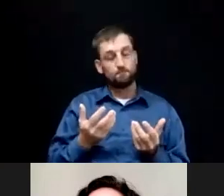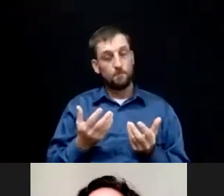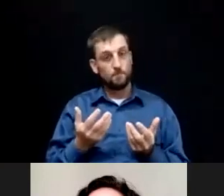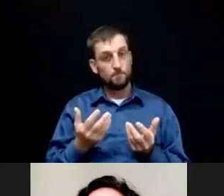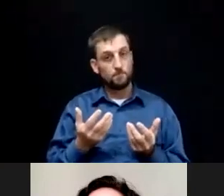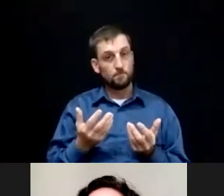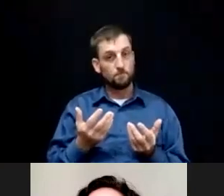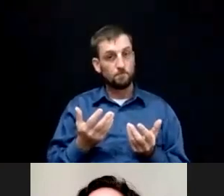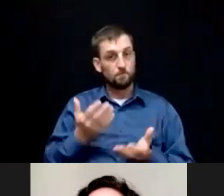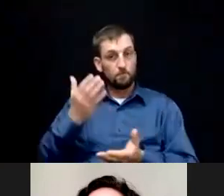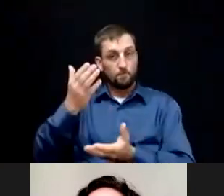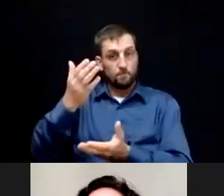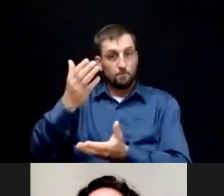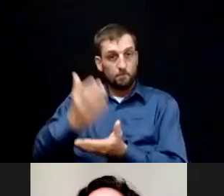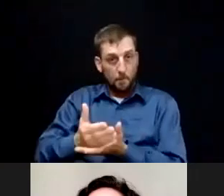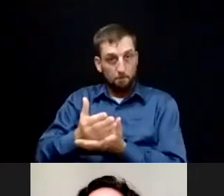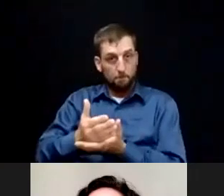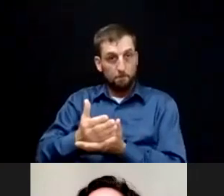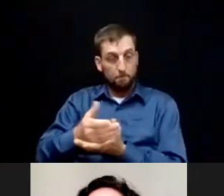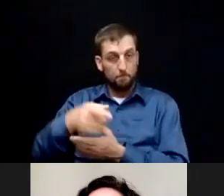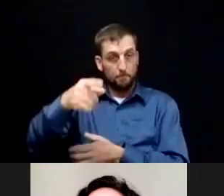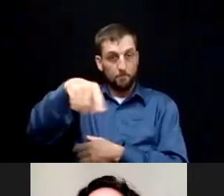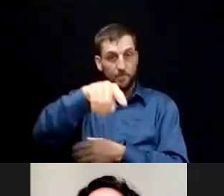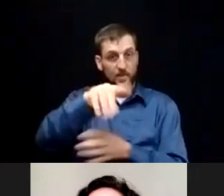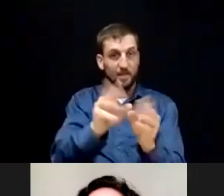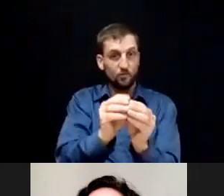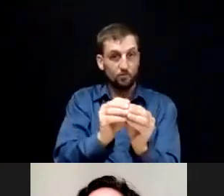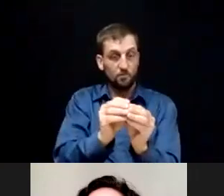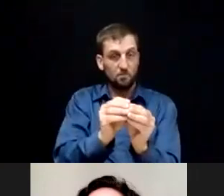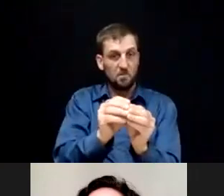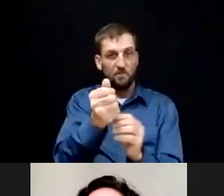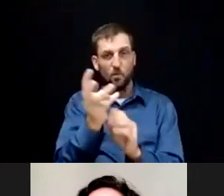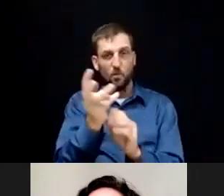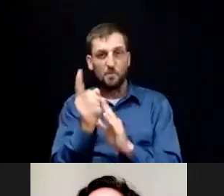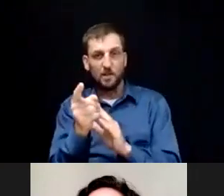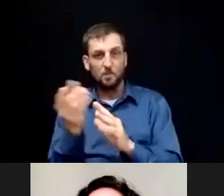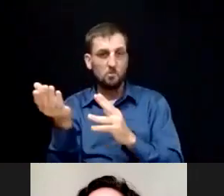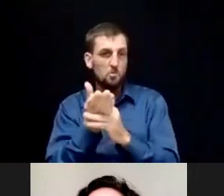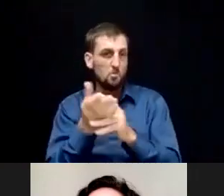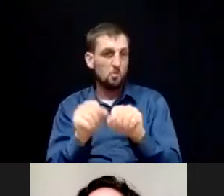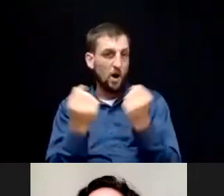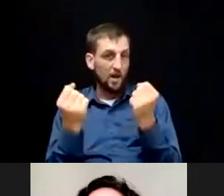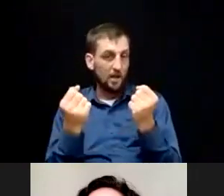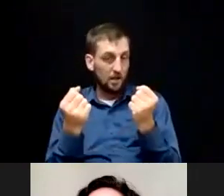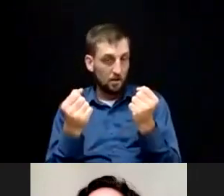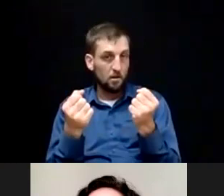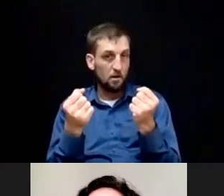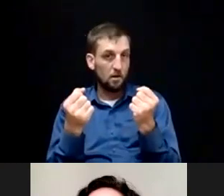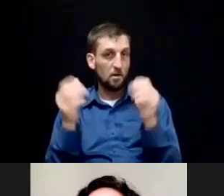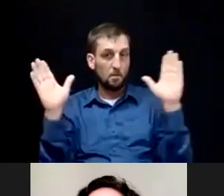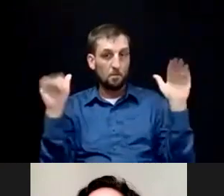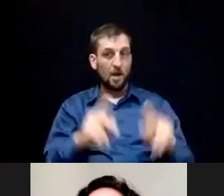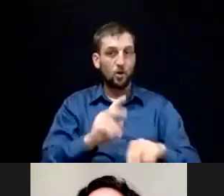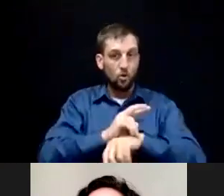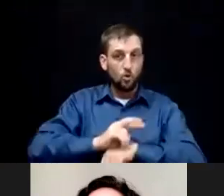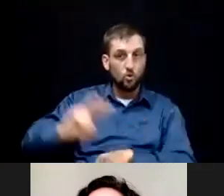stop the session right now, just take a few minute break. We'll come back at 2 o'clock for our session